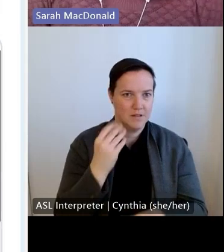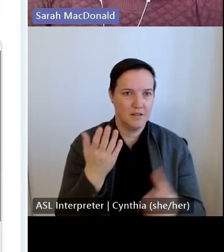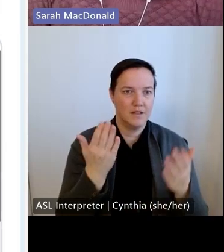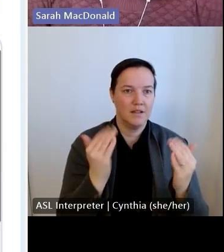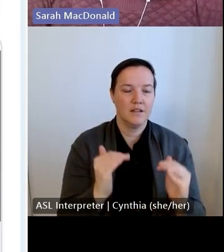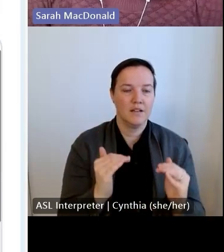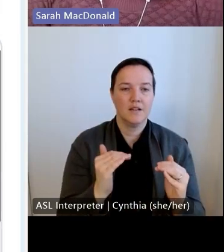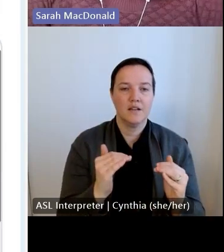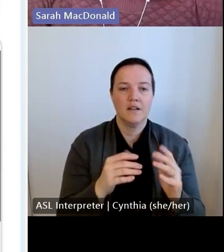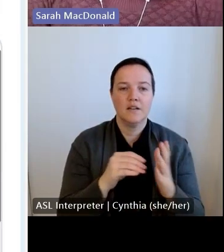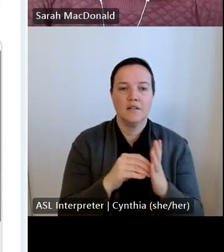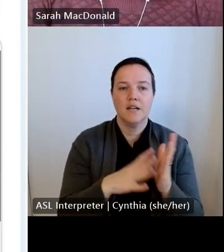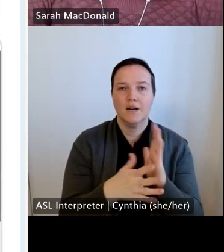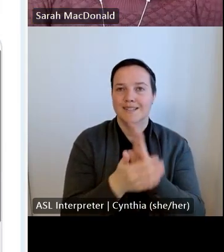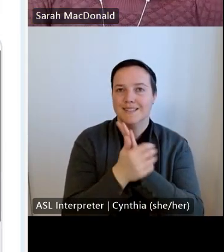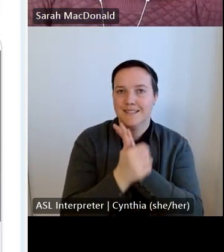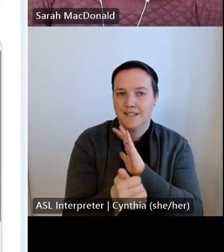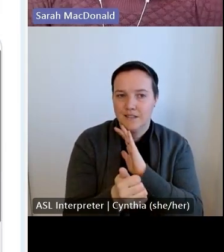noting skills,